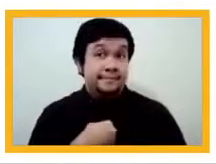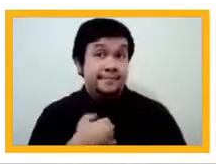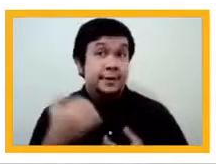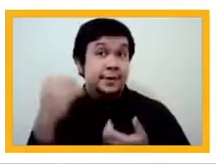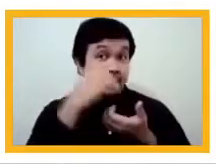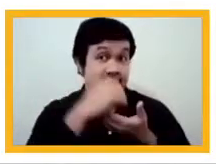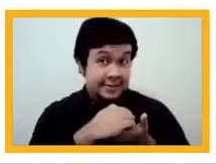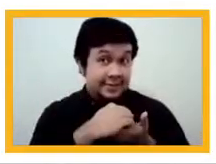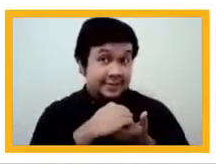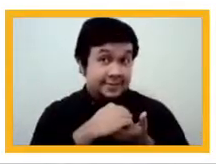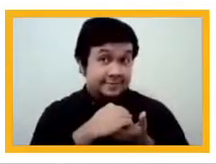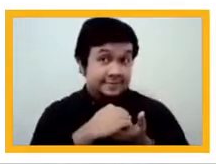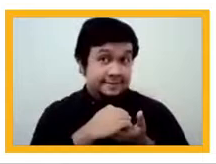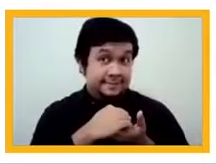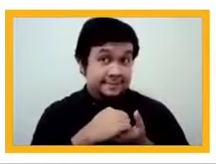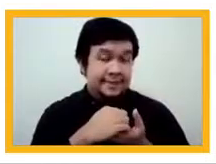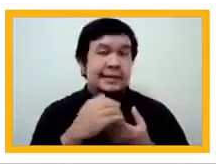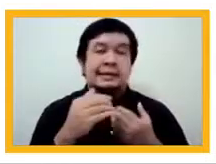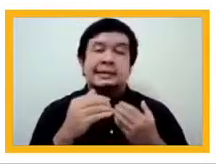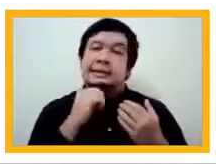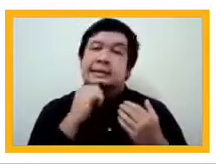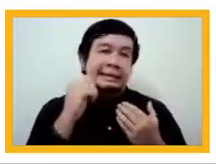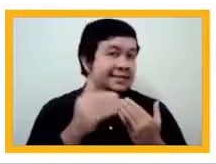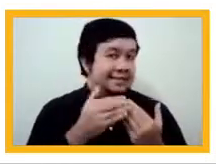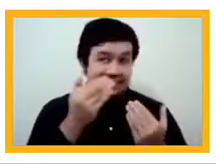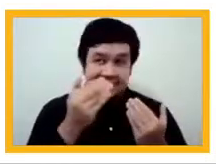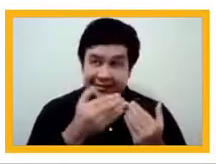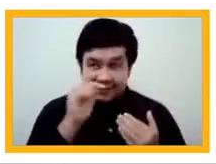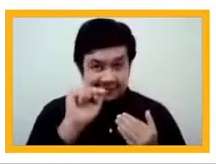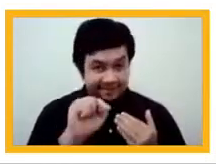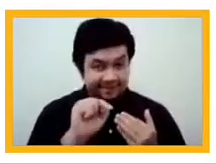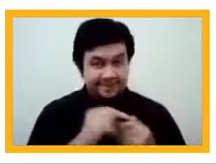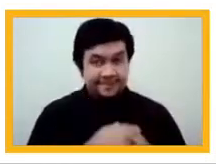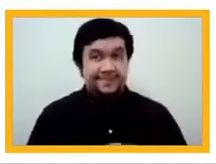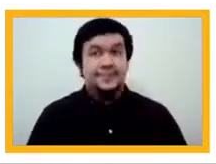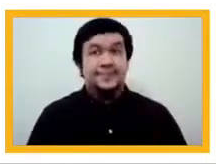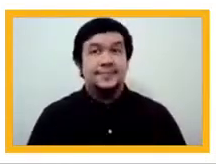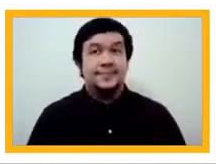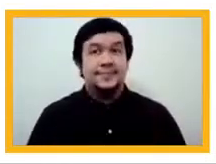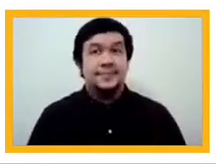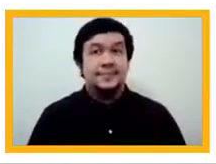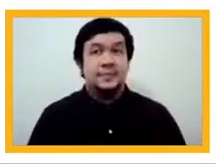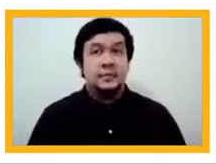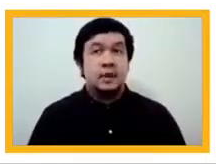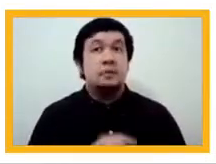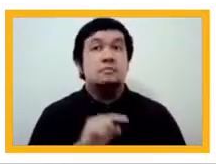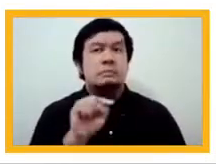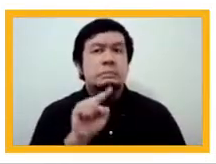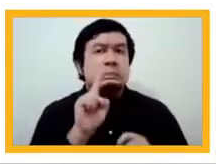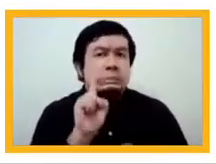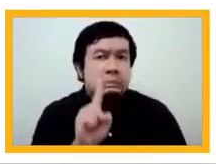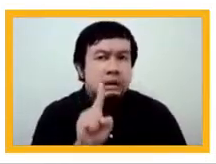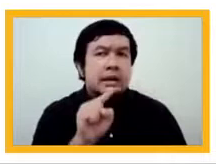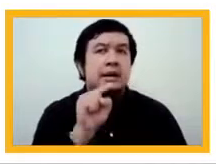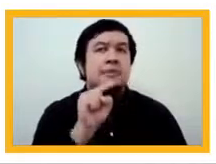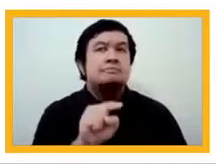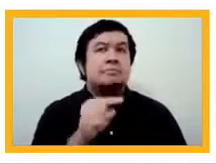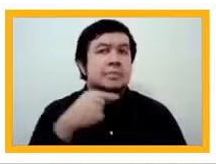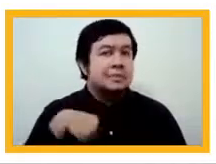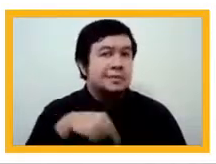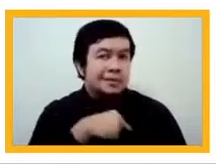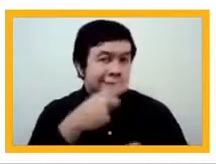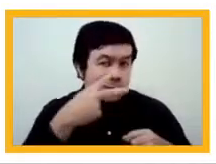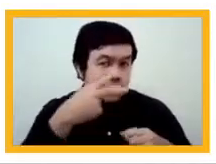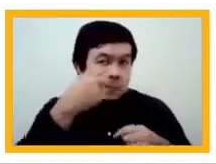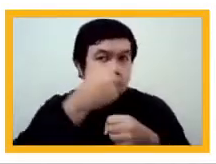easy, but we believe that our work is for the greater good.